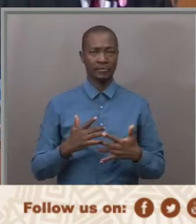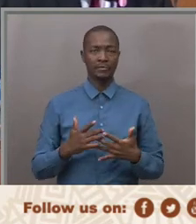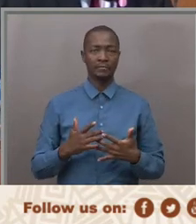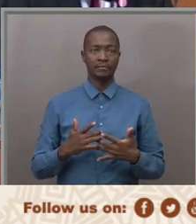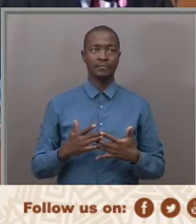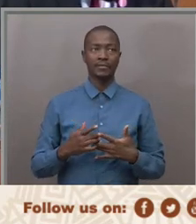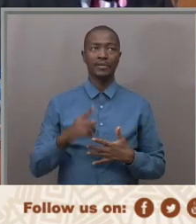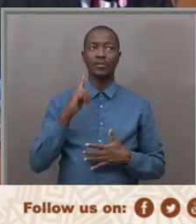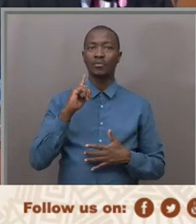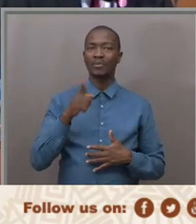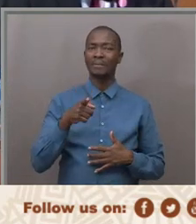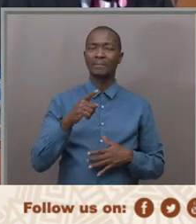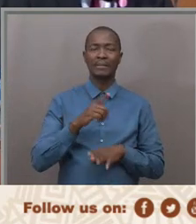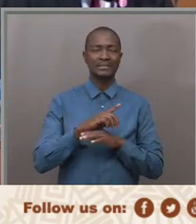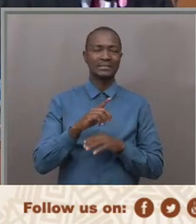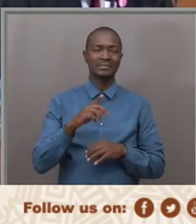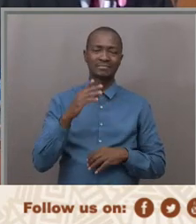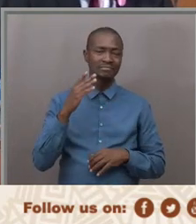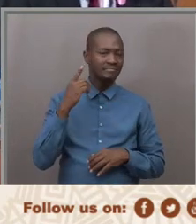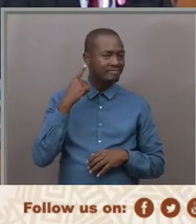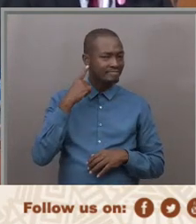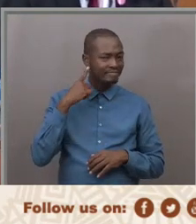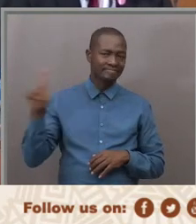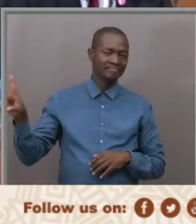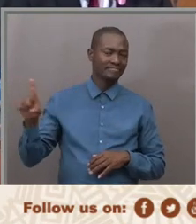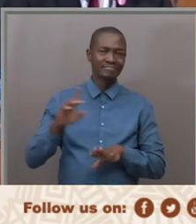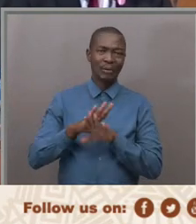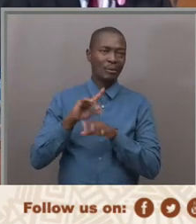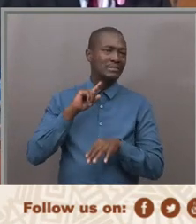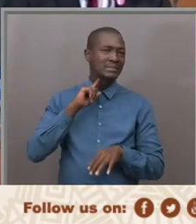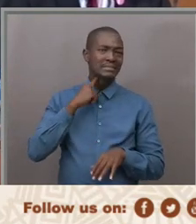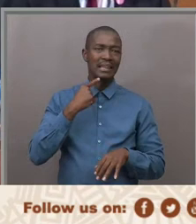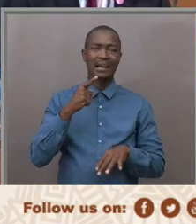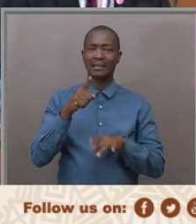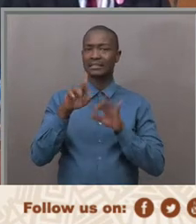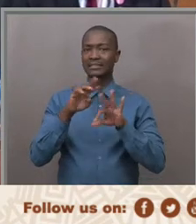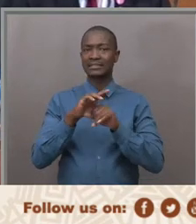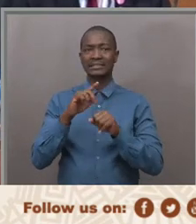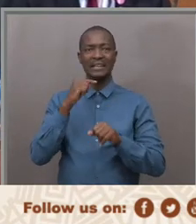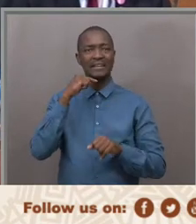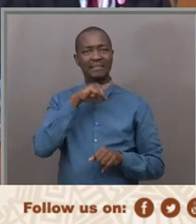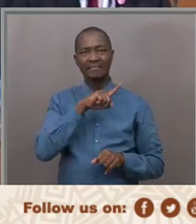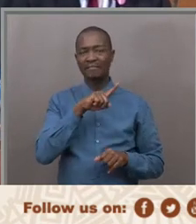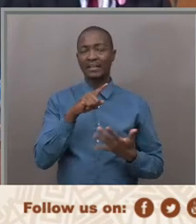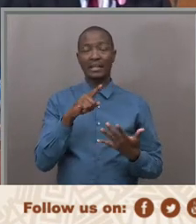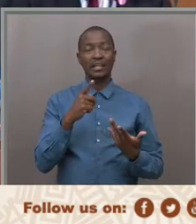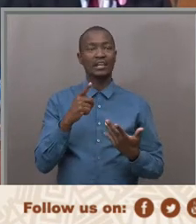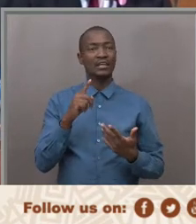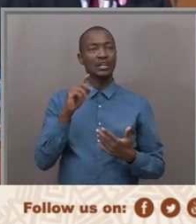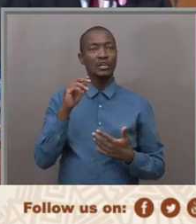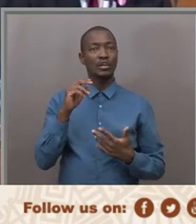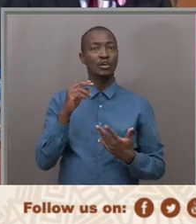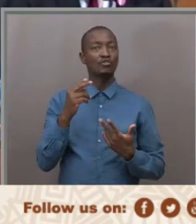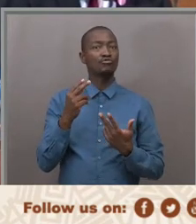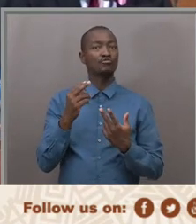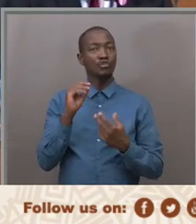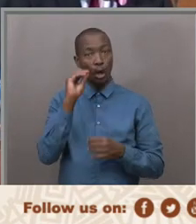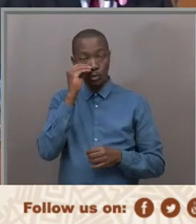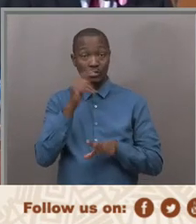must dismiss all these conspiracy theories and fake news. Vaccines do save